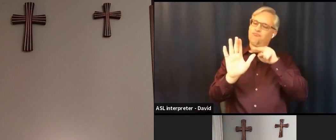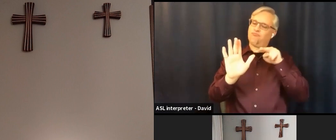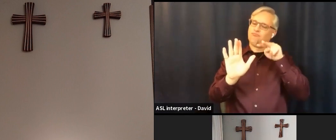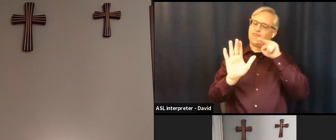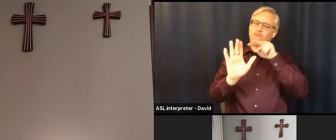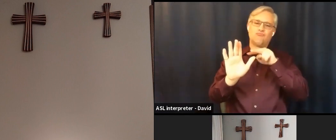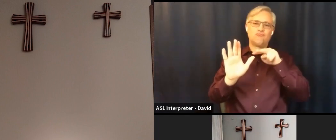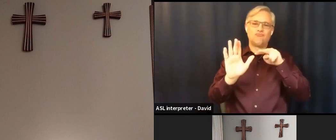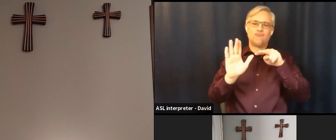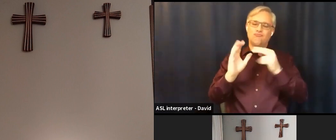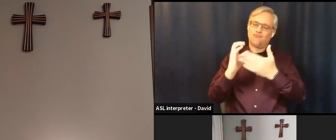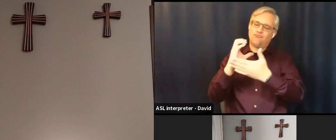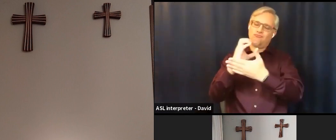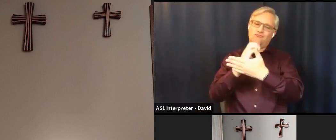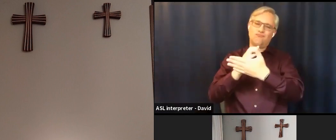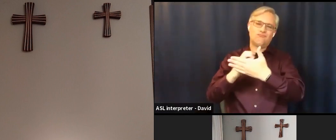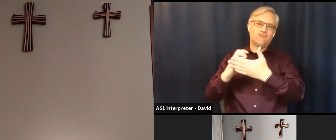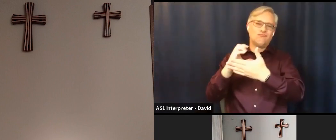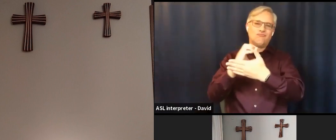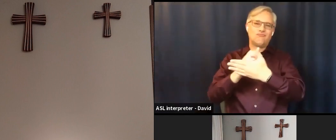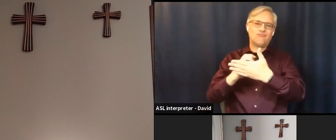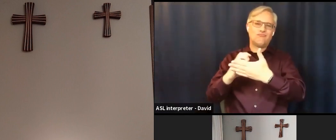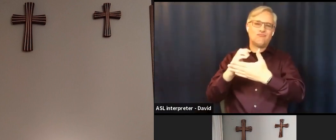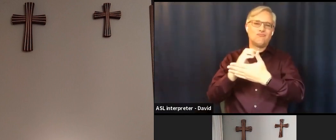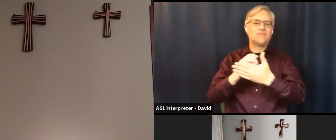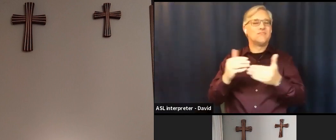to take some deep breaths,